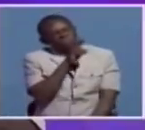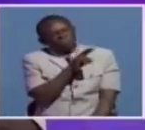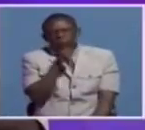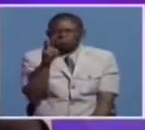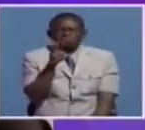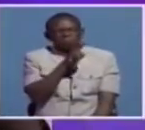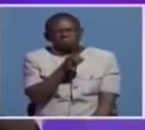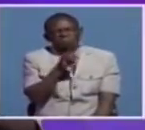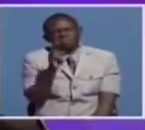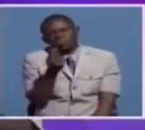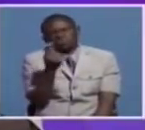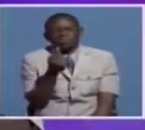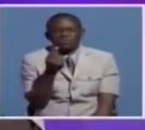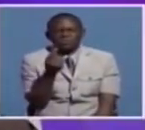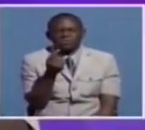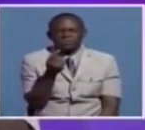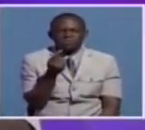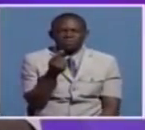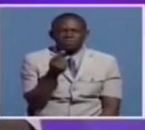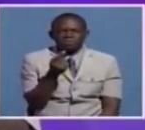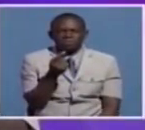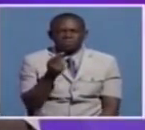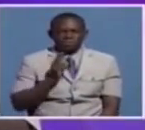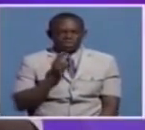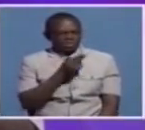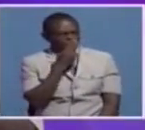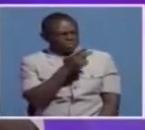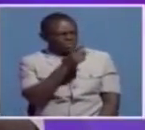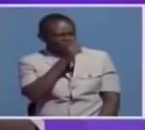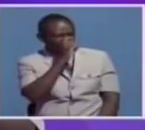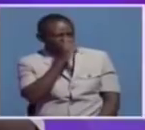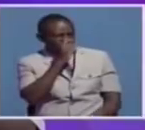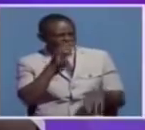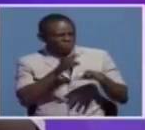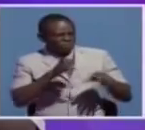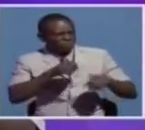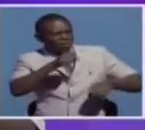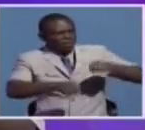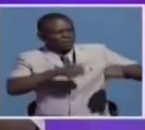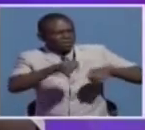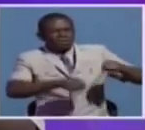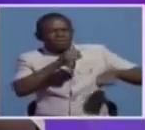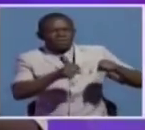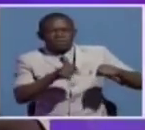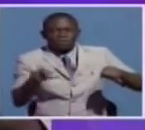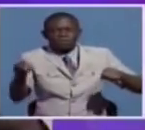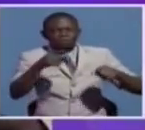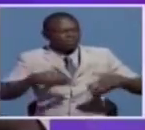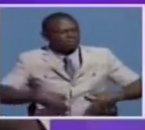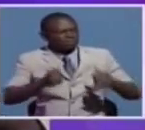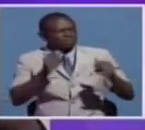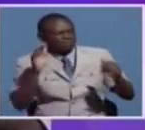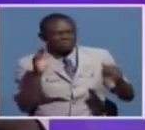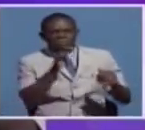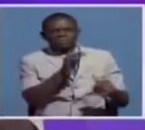was imparted on us, because whenever we'd see white kids riding on their bicycles, we'd be very aggressive. You know, so